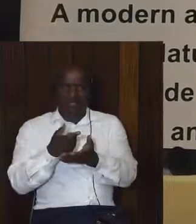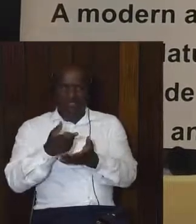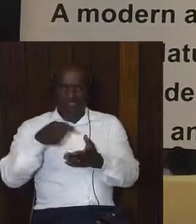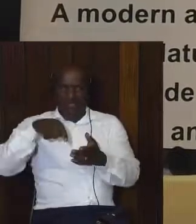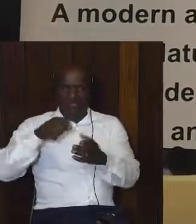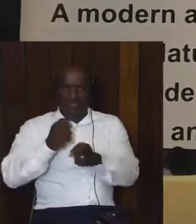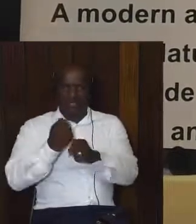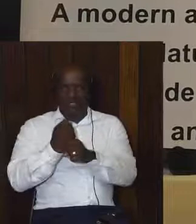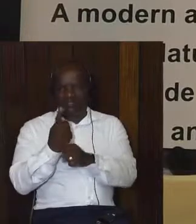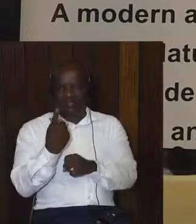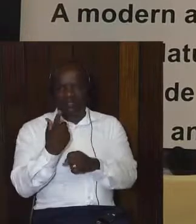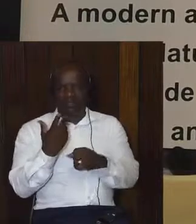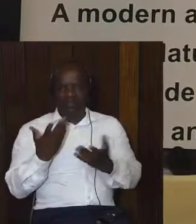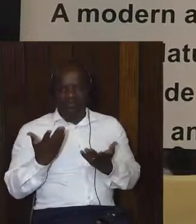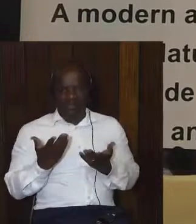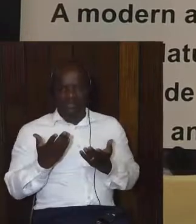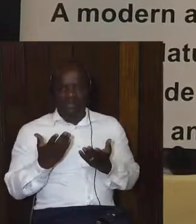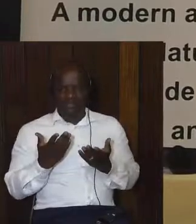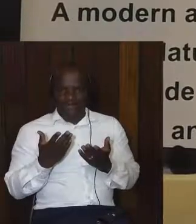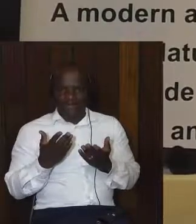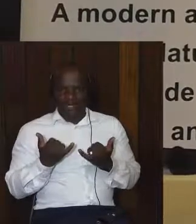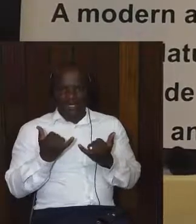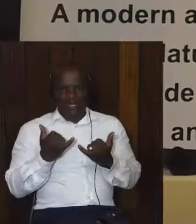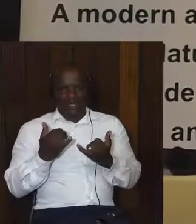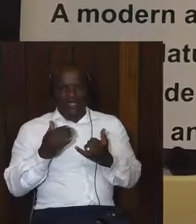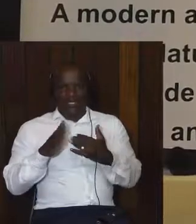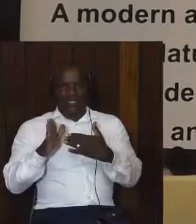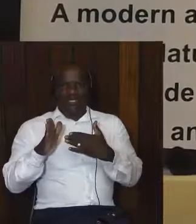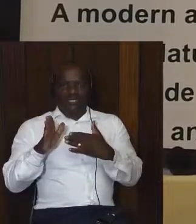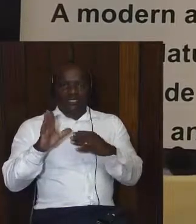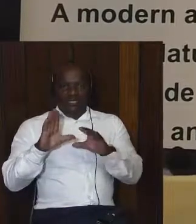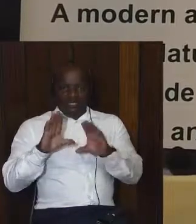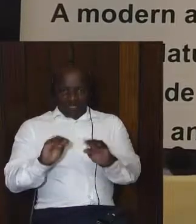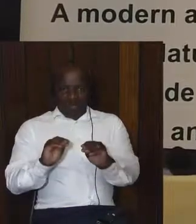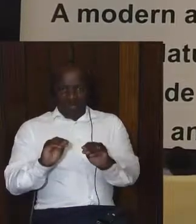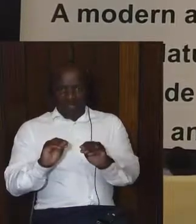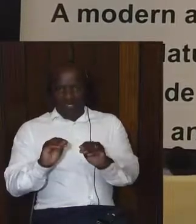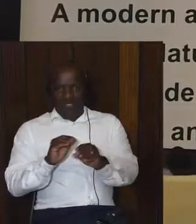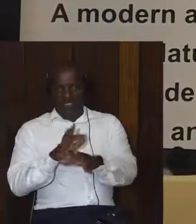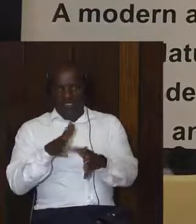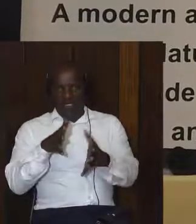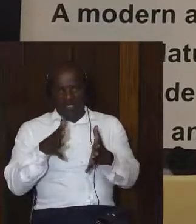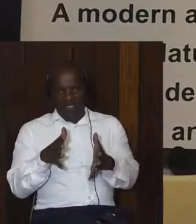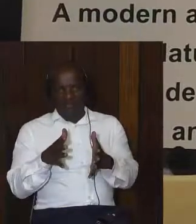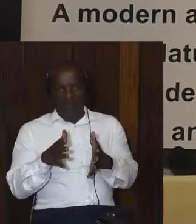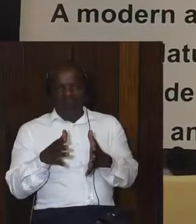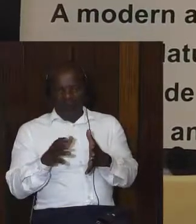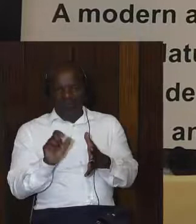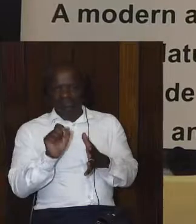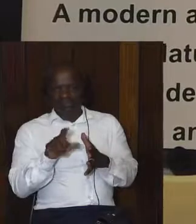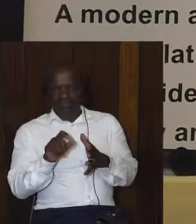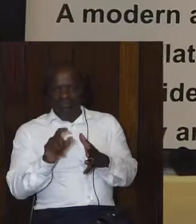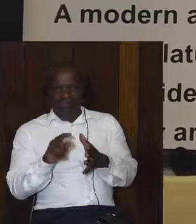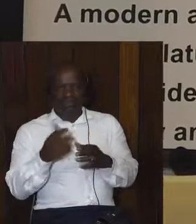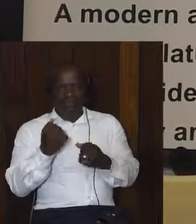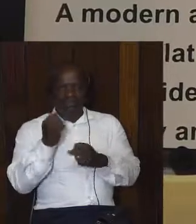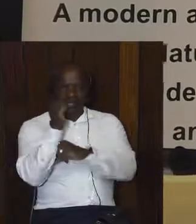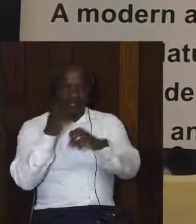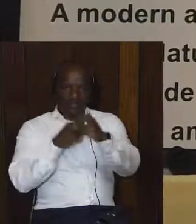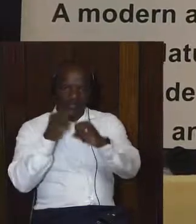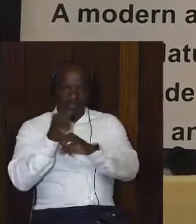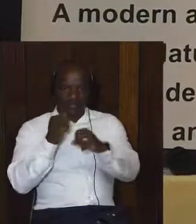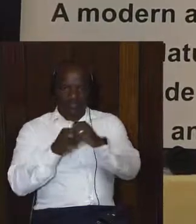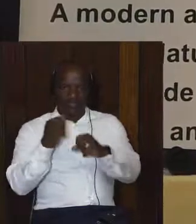Gauteng. Chair, I think I'll stop there. I've been responded with regard to the issue of the structure in